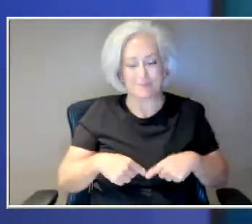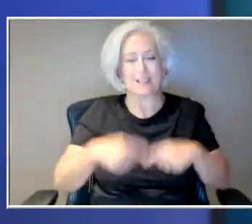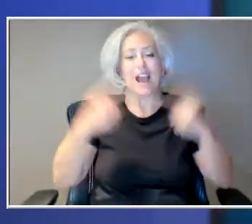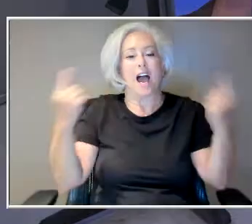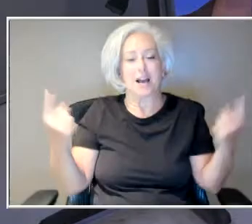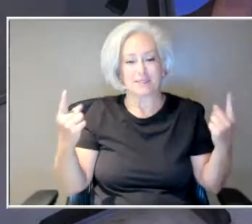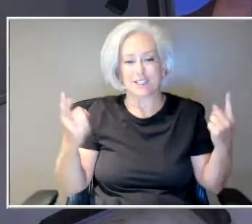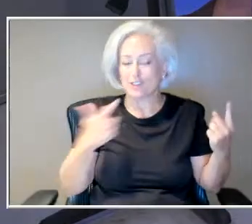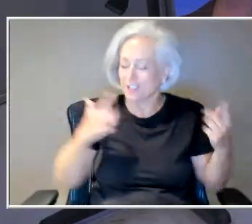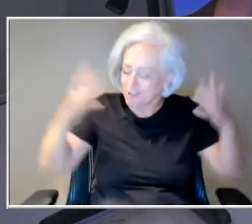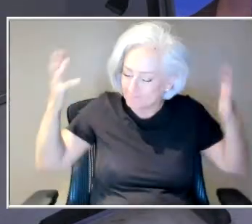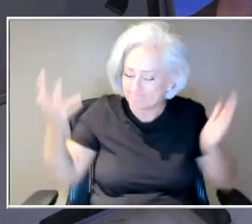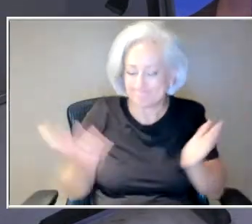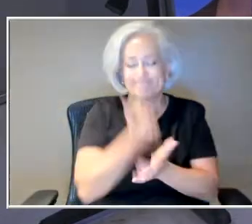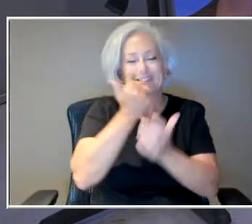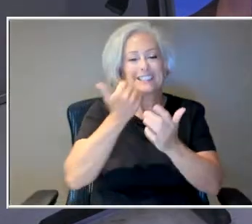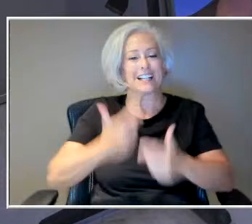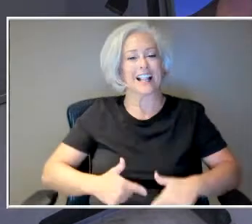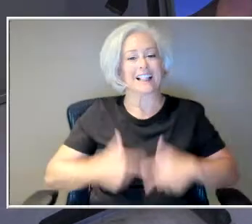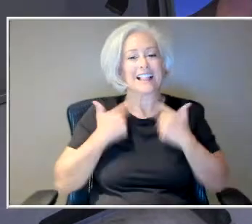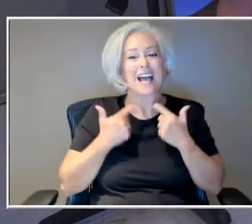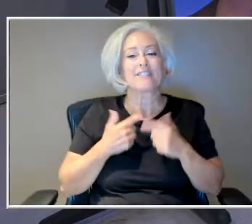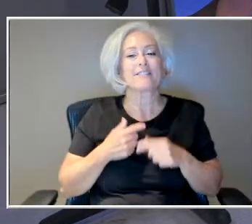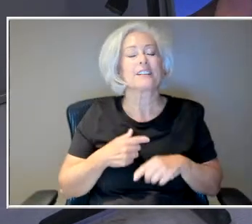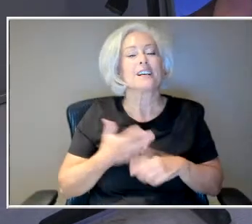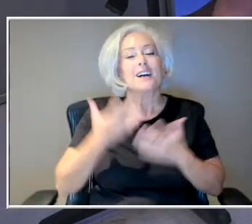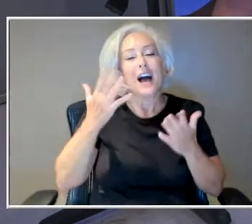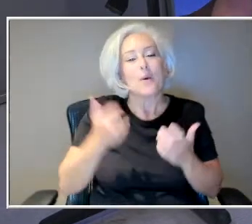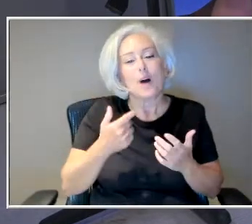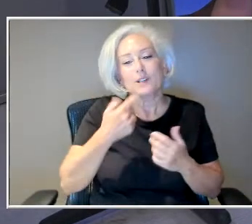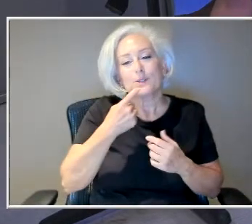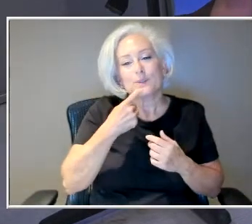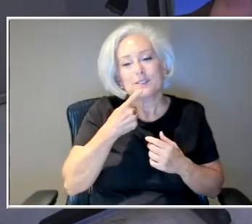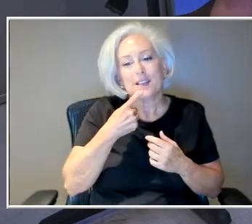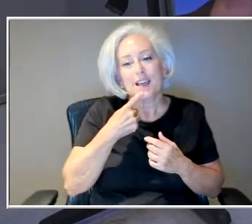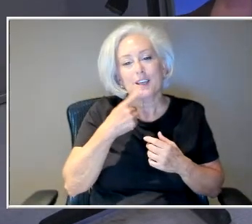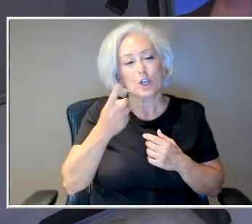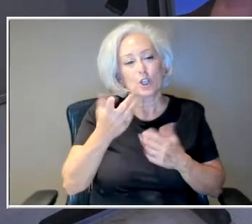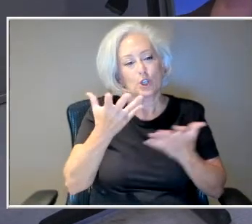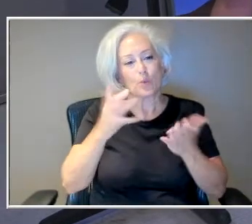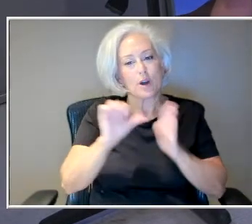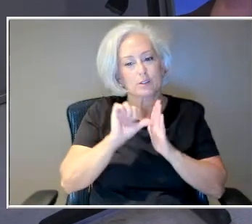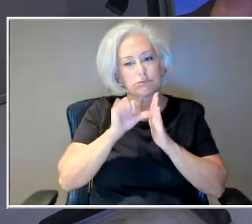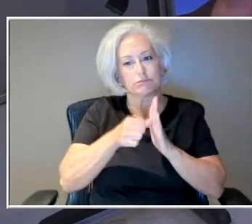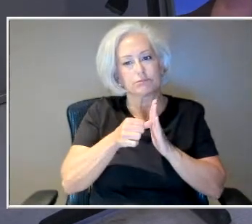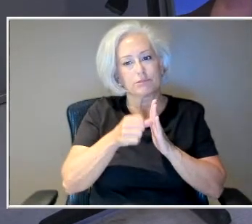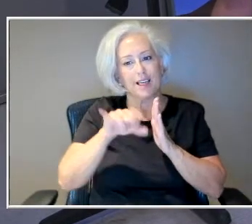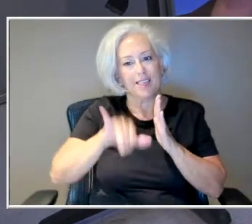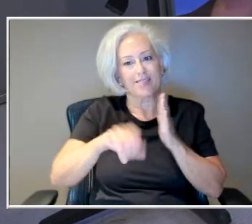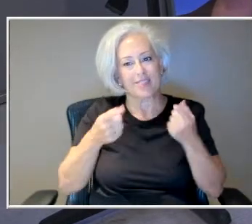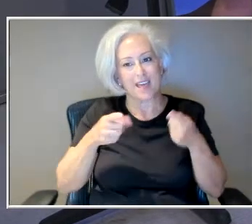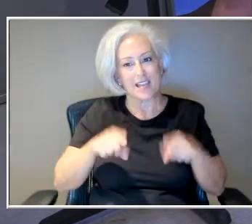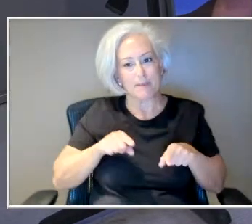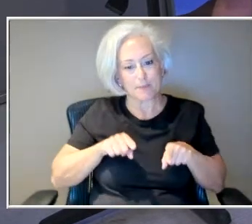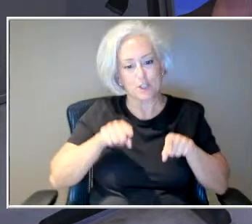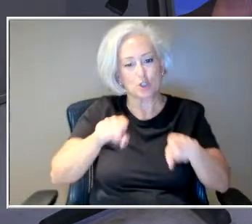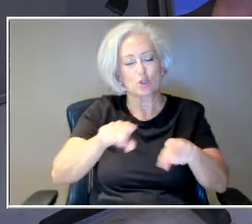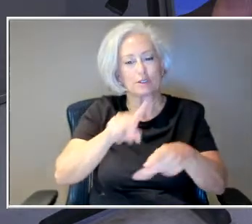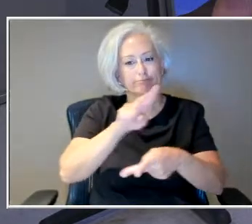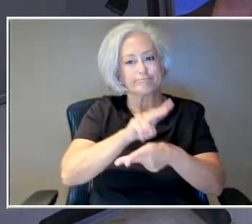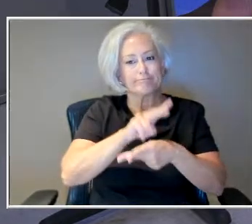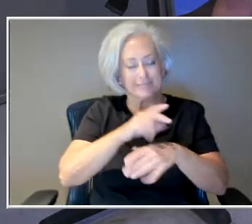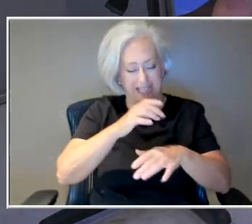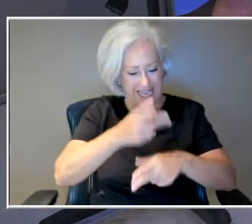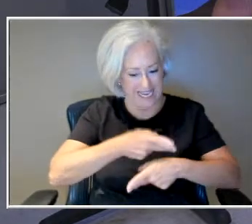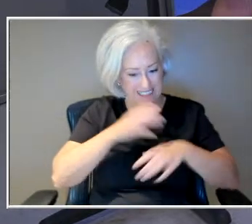Live your life. I want to talk about something that you actually wanted to point out, because you said this happened during sexual activity. I was telling Dr.